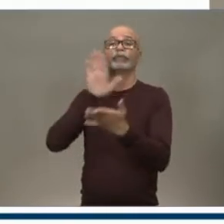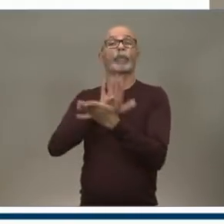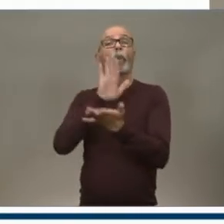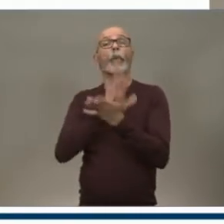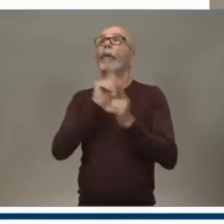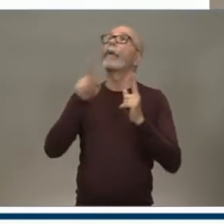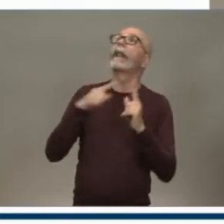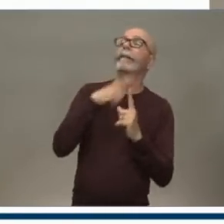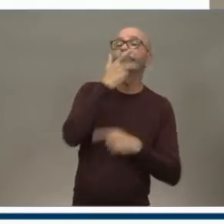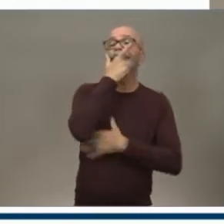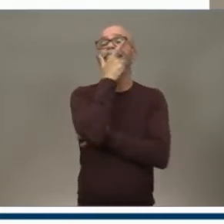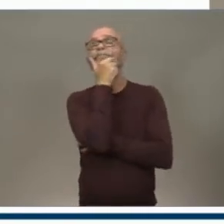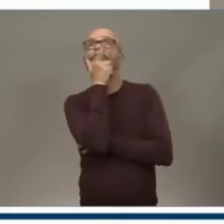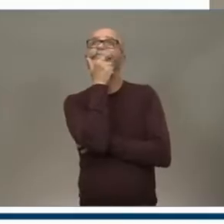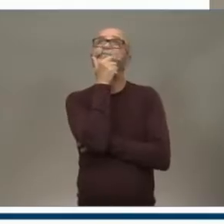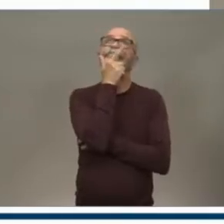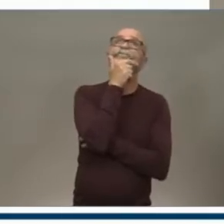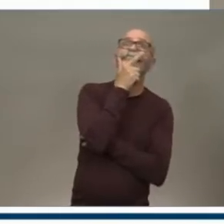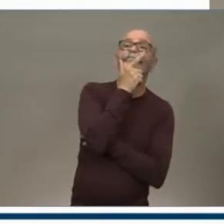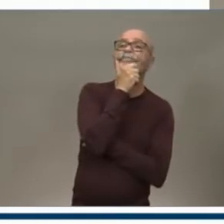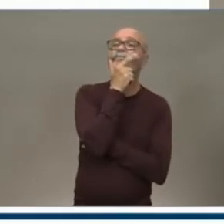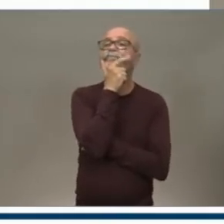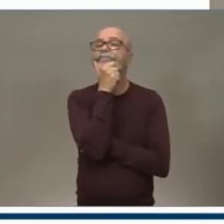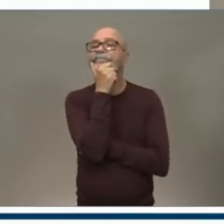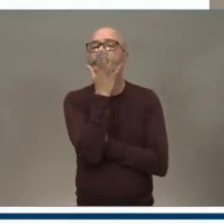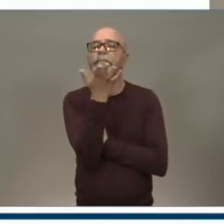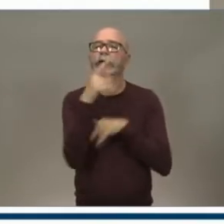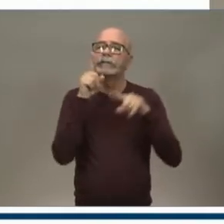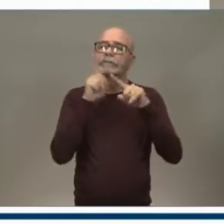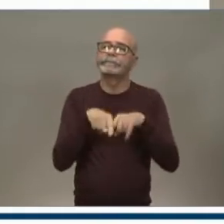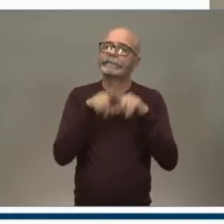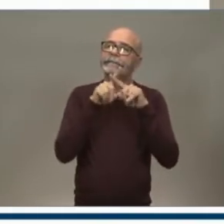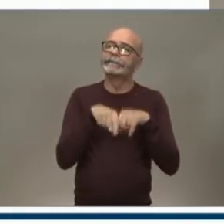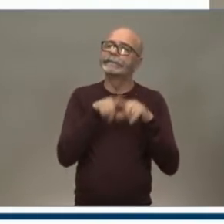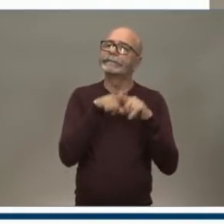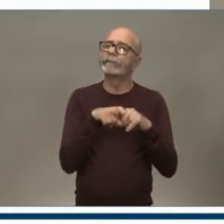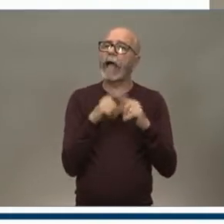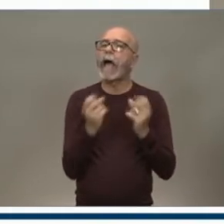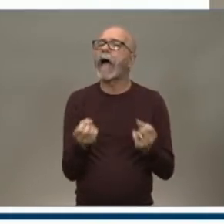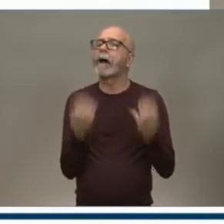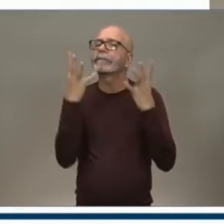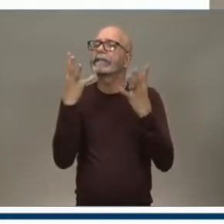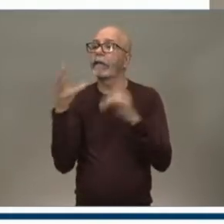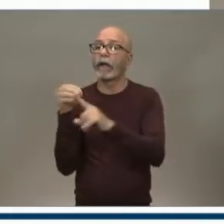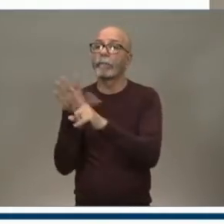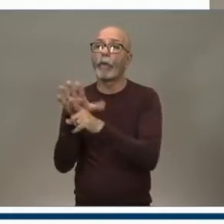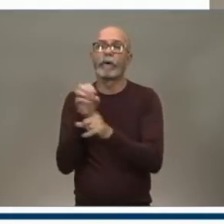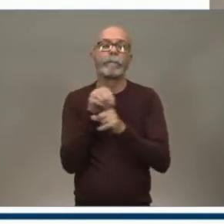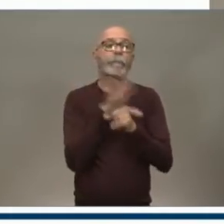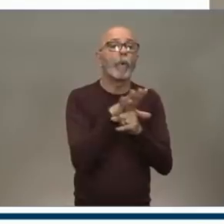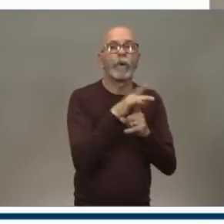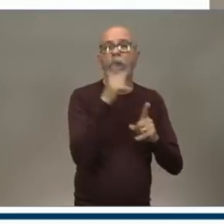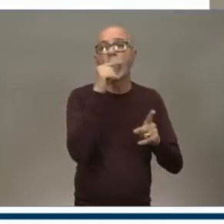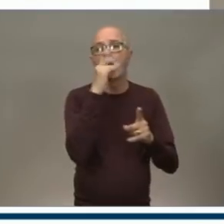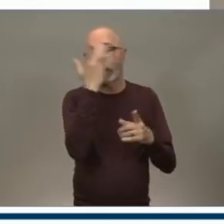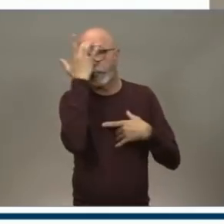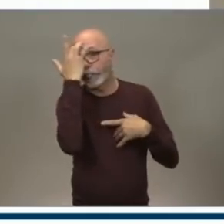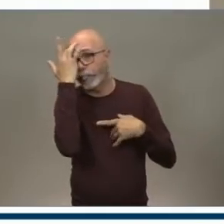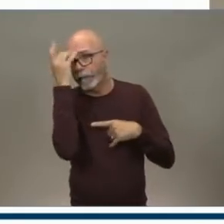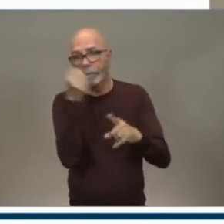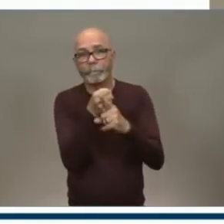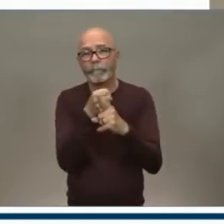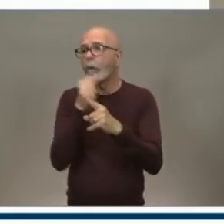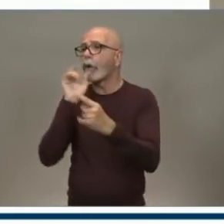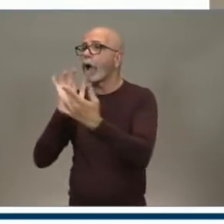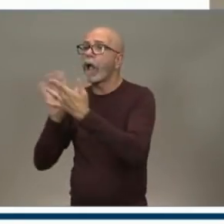of the situation and the cases and how the exposure may have happened, who have been contacts, how many people are